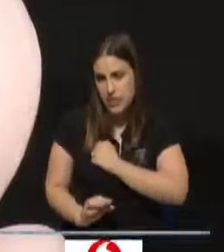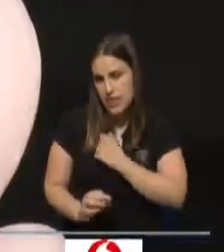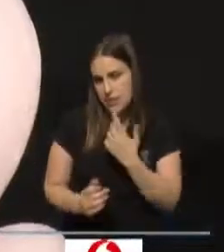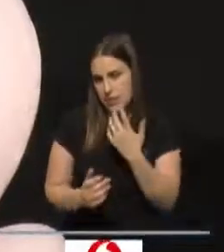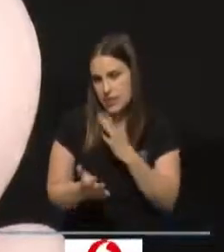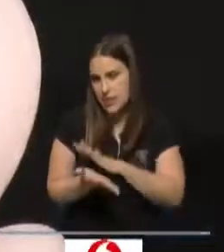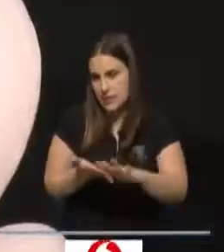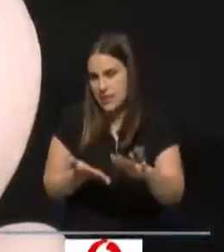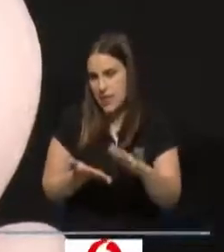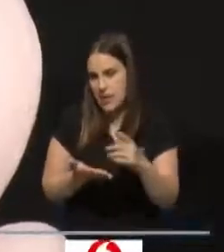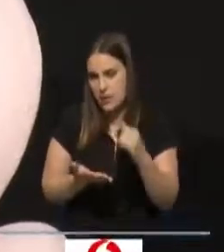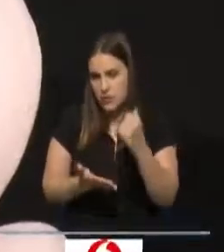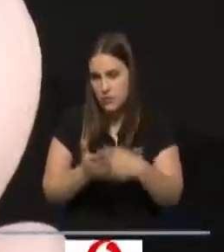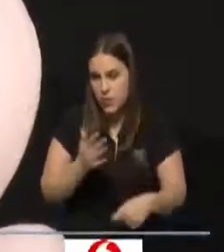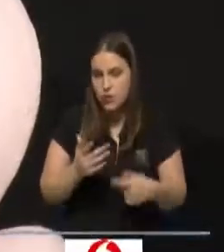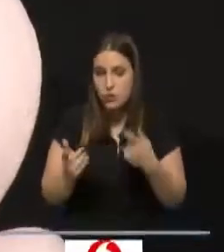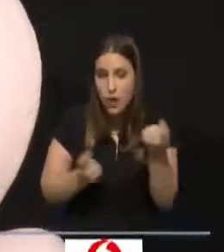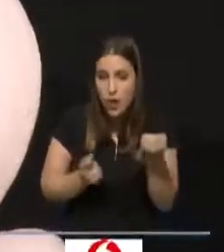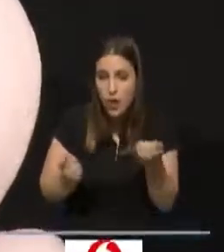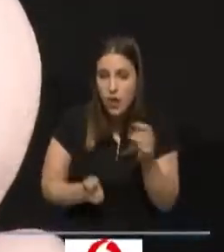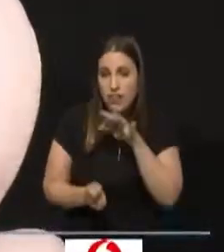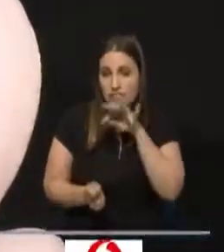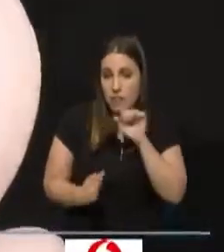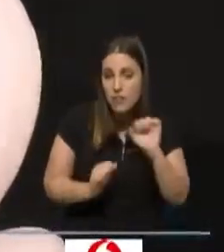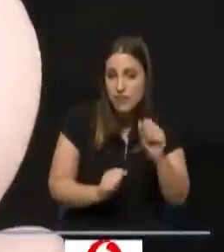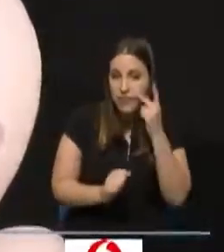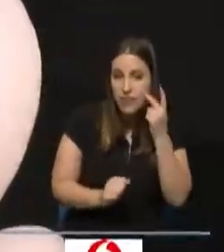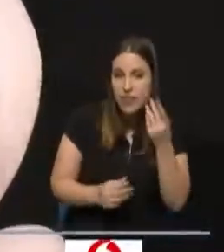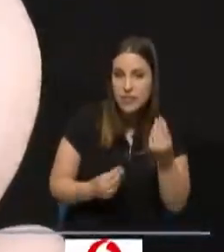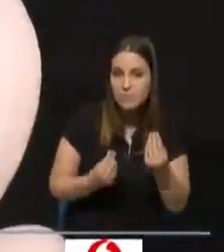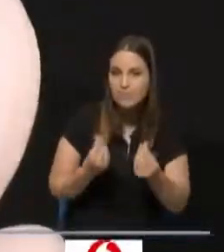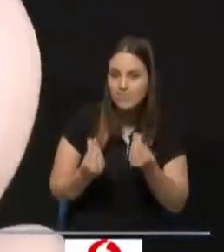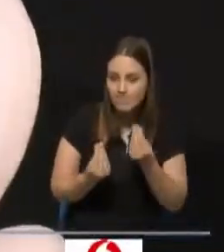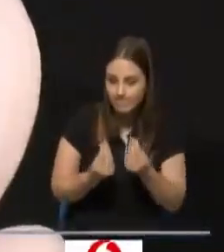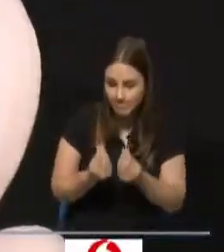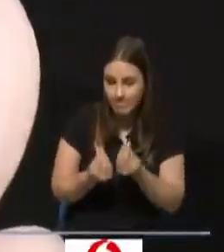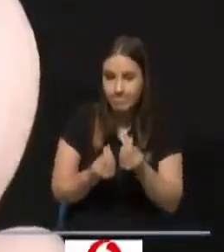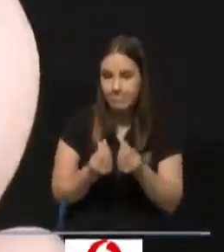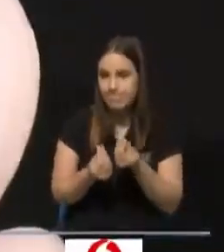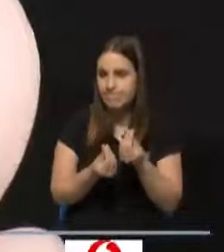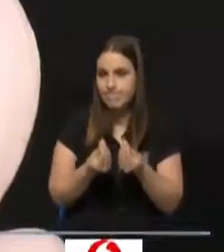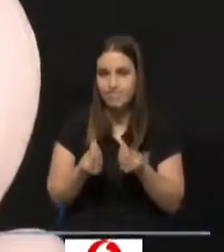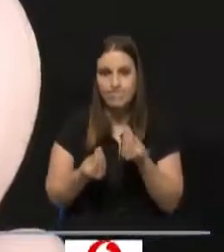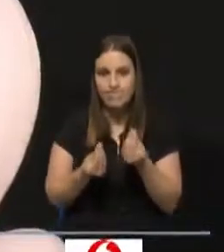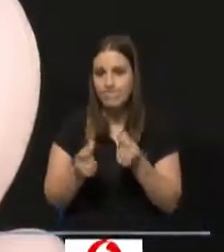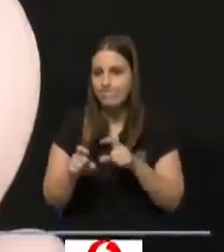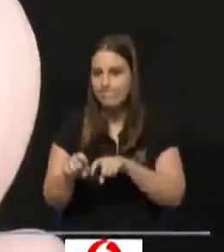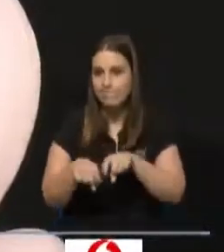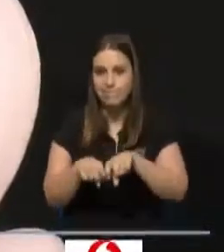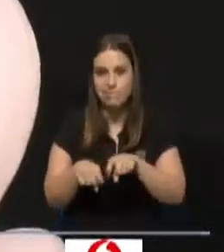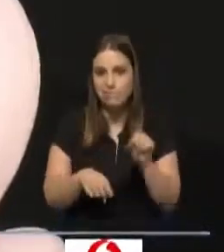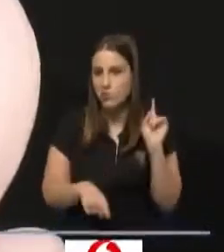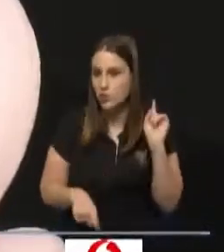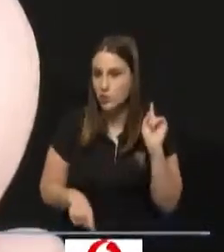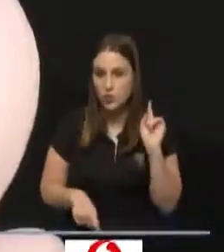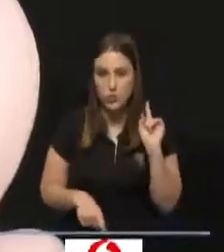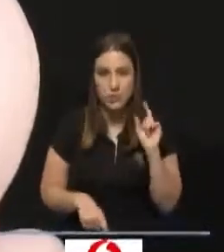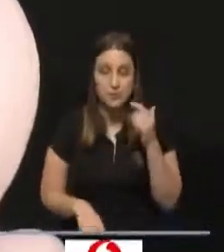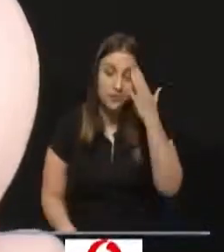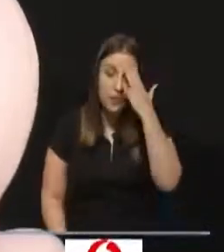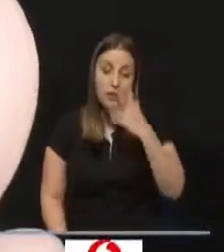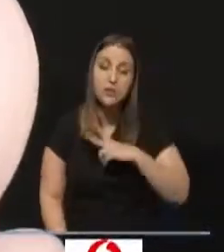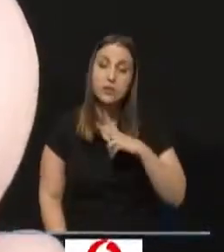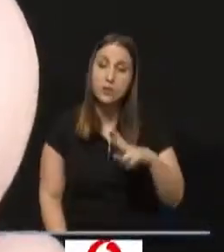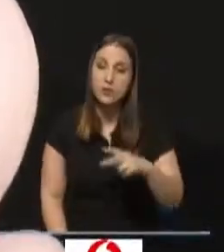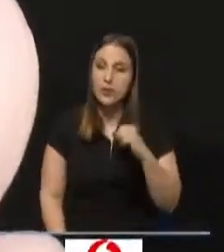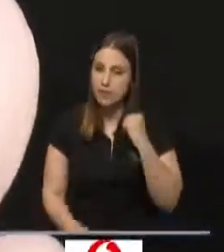net wages, or net salary, what people take home, we in that area, we're not at all competitive. I